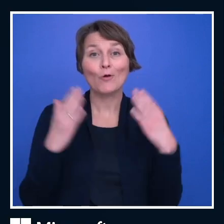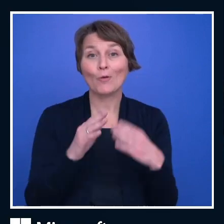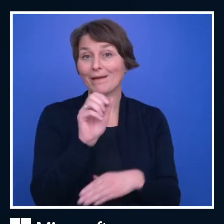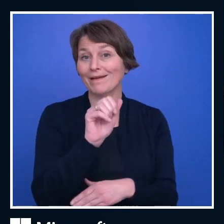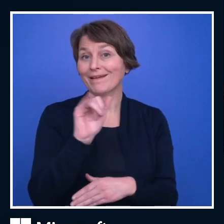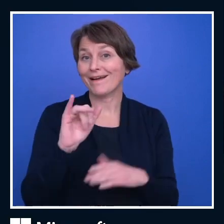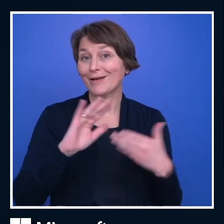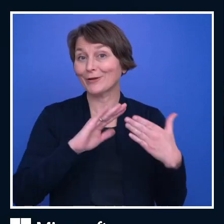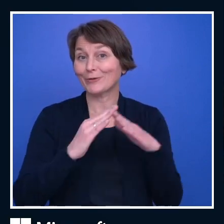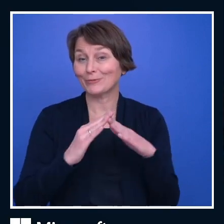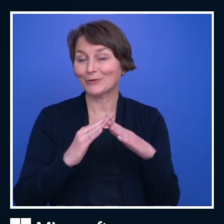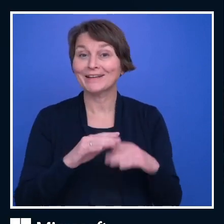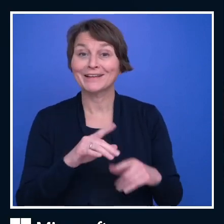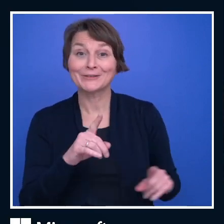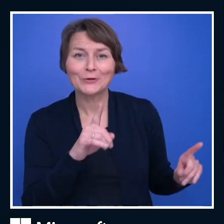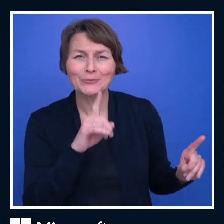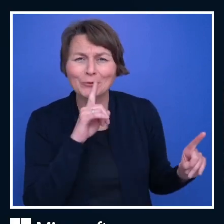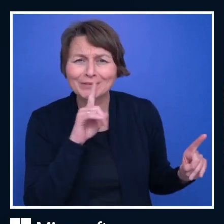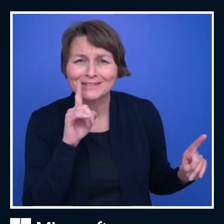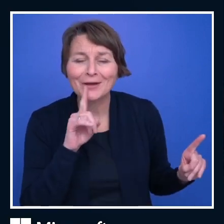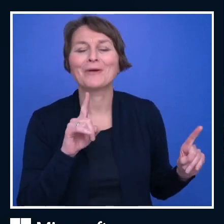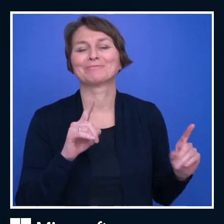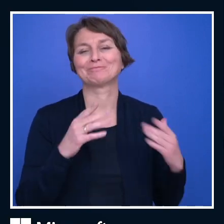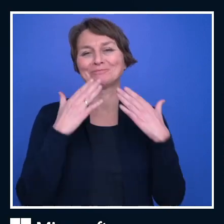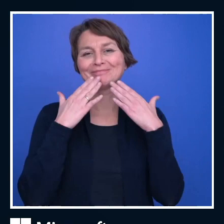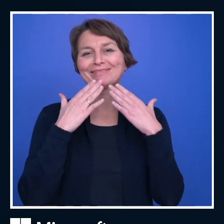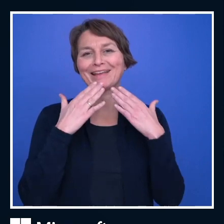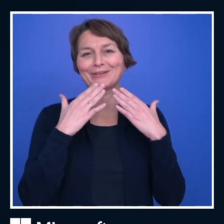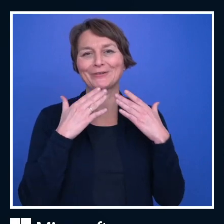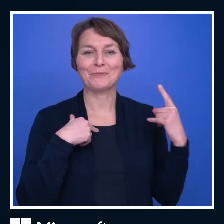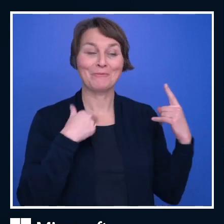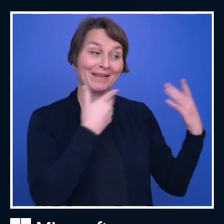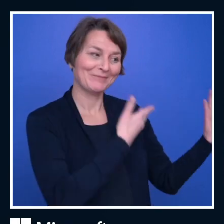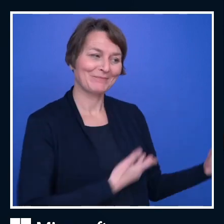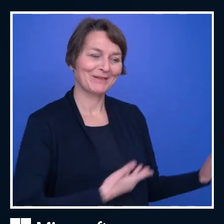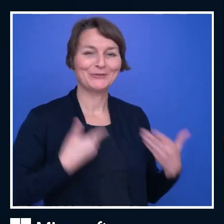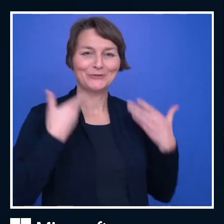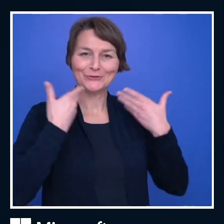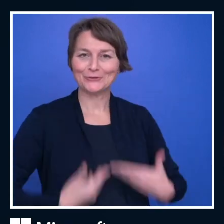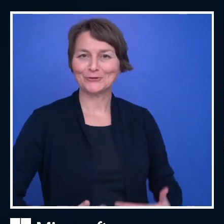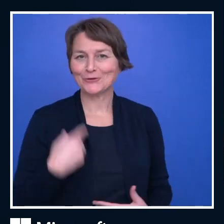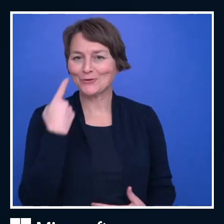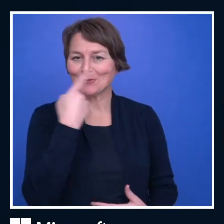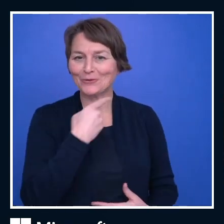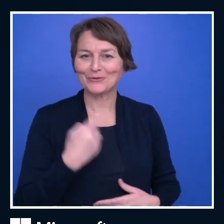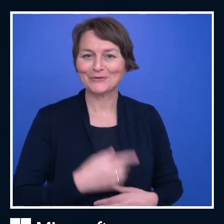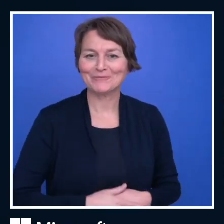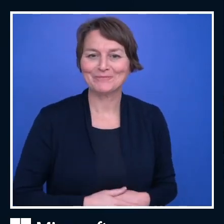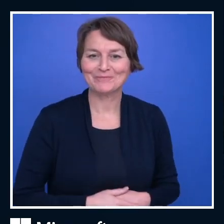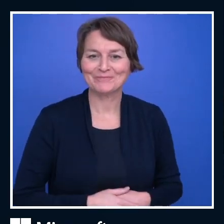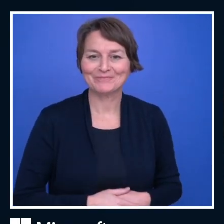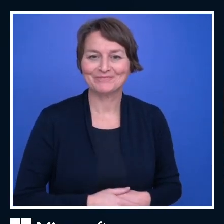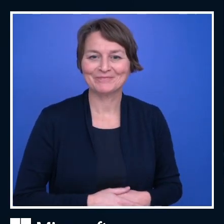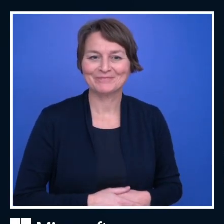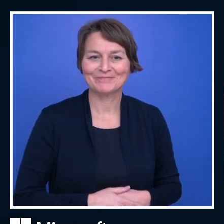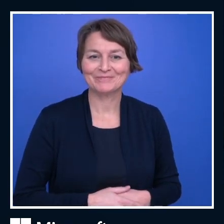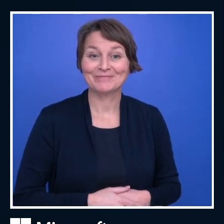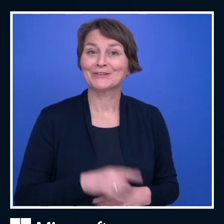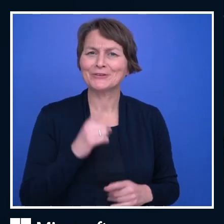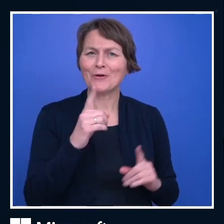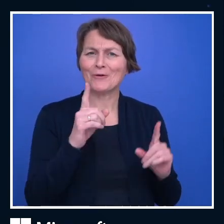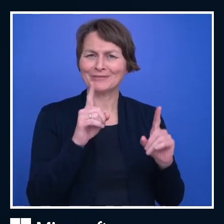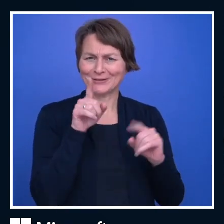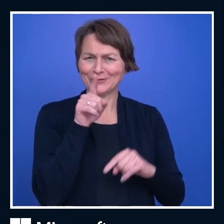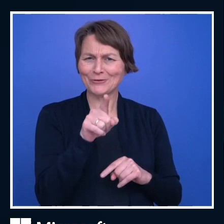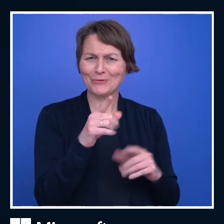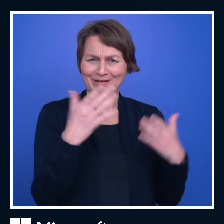Exactly. Thanks for introducing me, Dimitri. And now the roles are different. Now you are the host and I'm the presenter. Yeah,